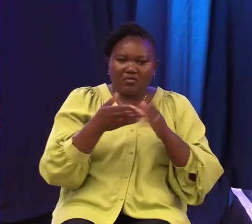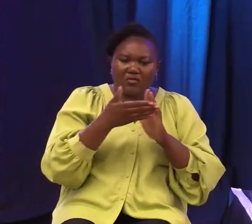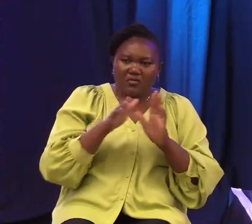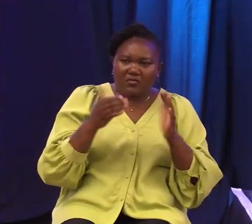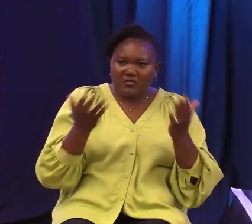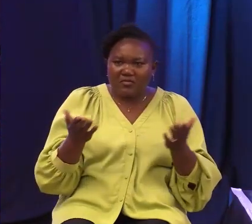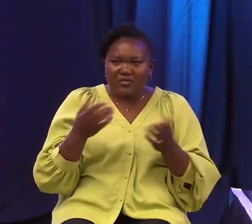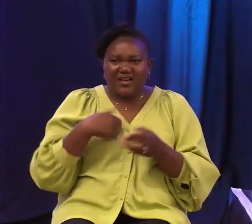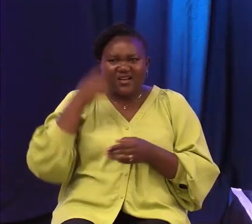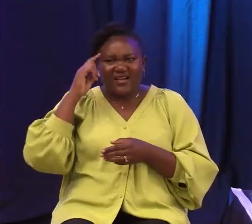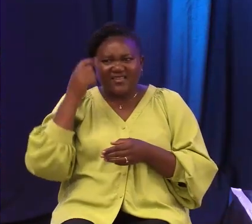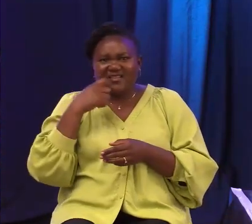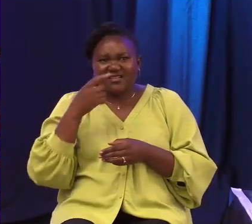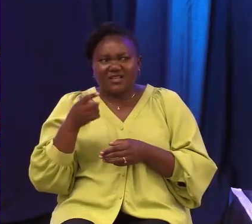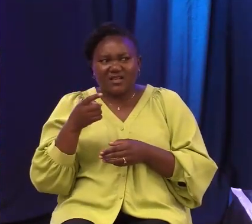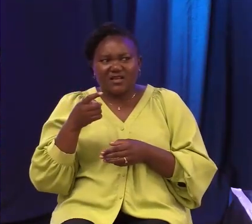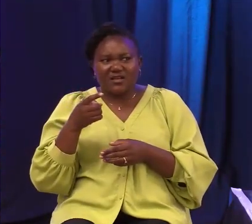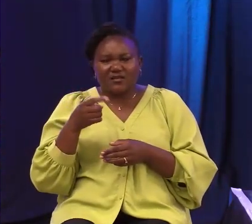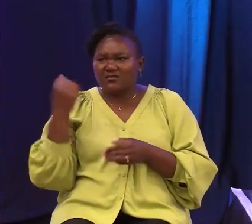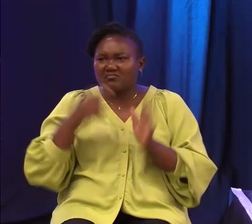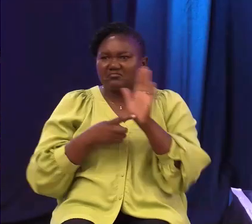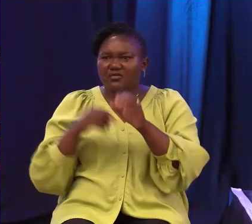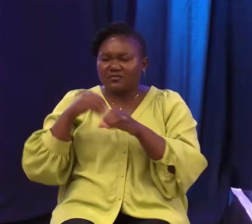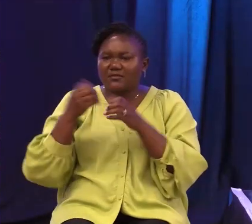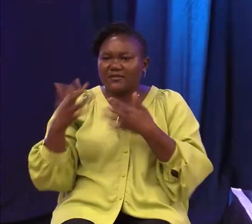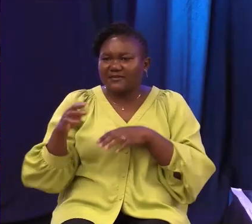I think it says it all.